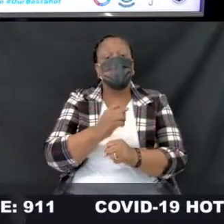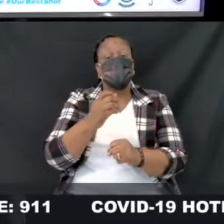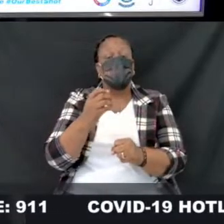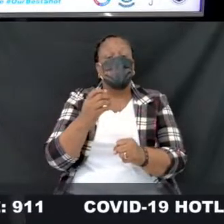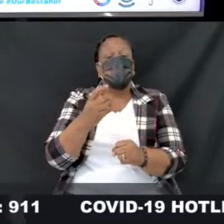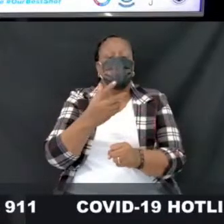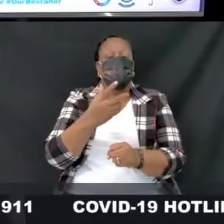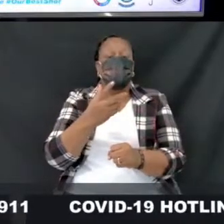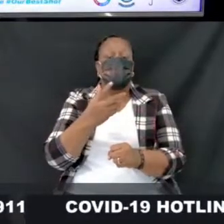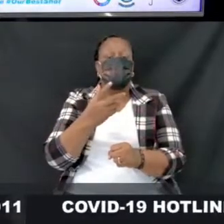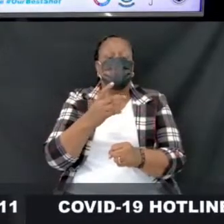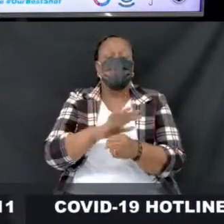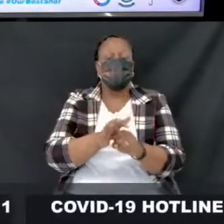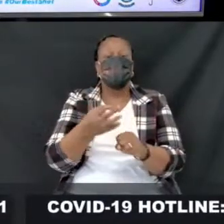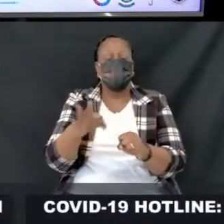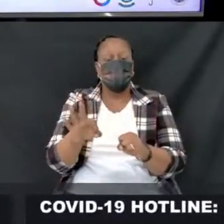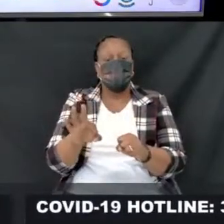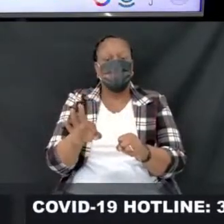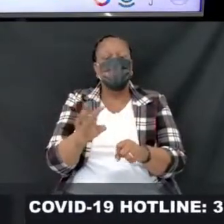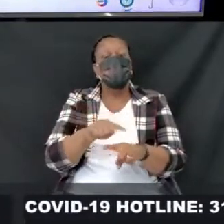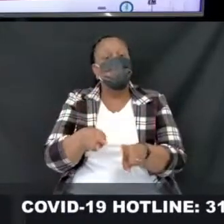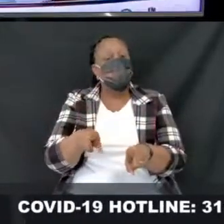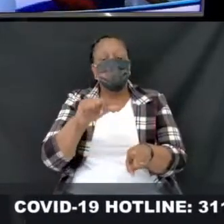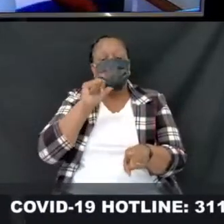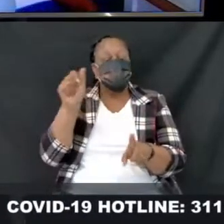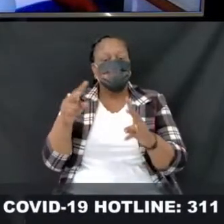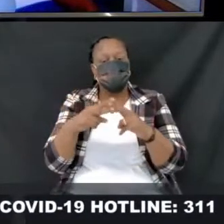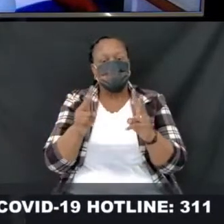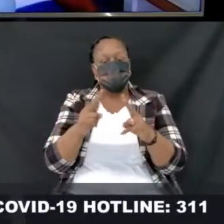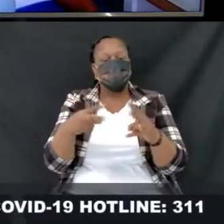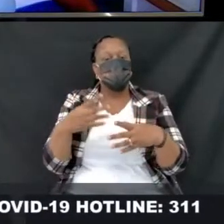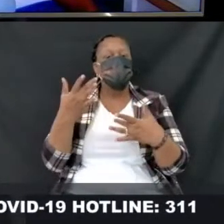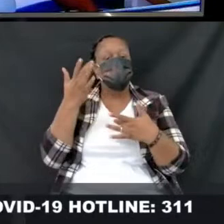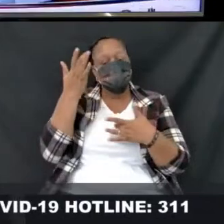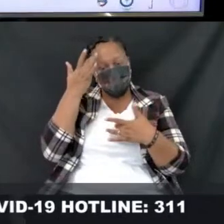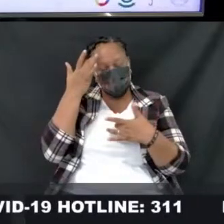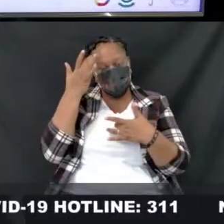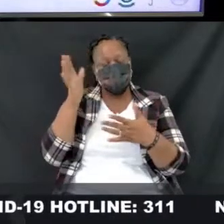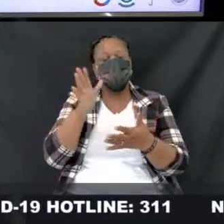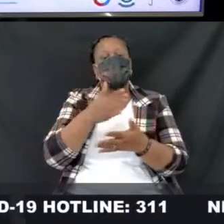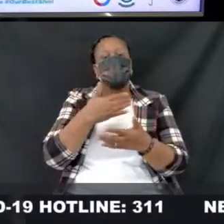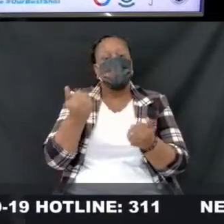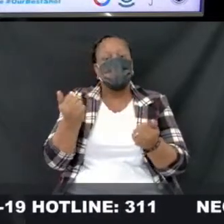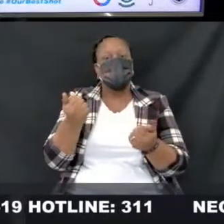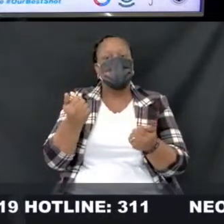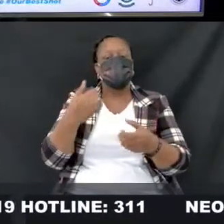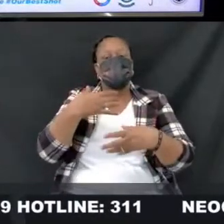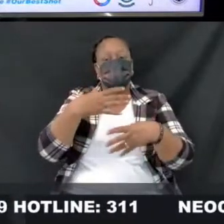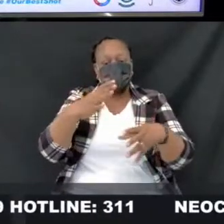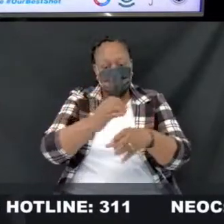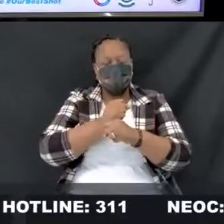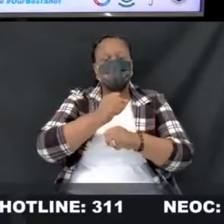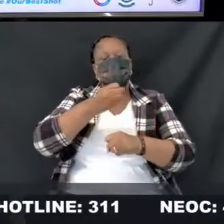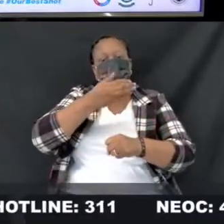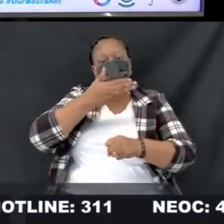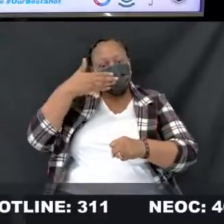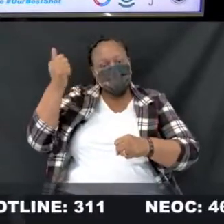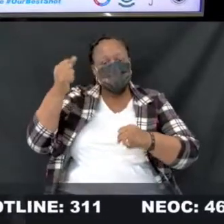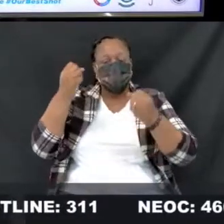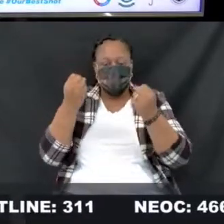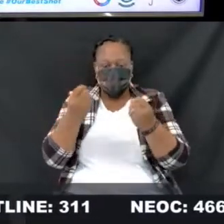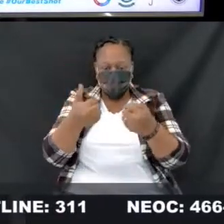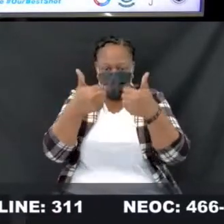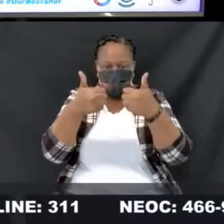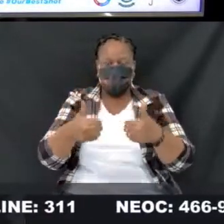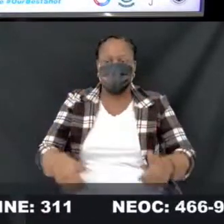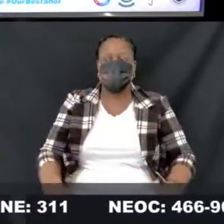or no problems, but will have an extra level of immunity. The unvaccinated continue to be at greater